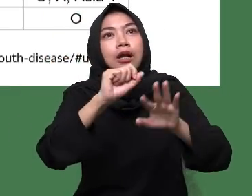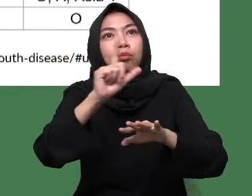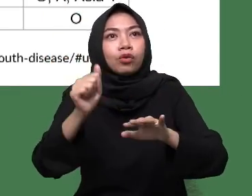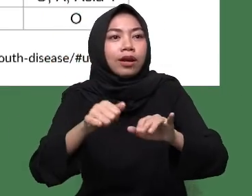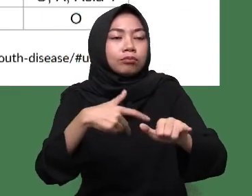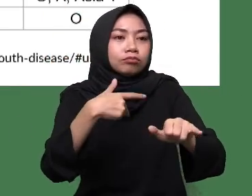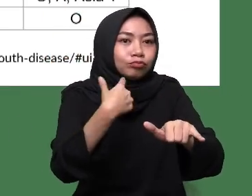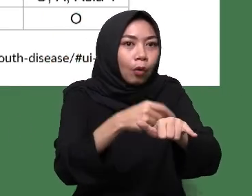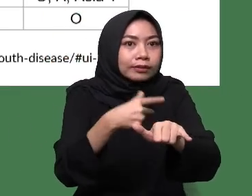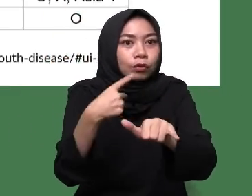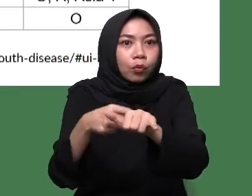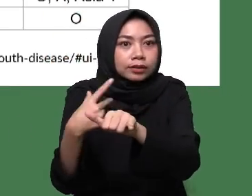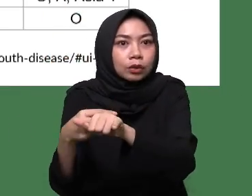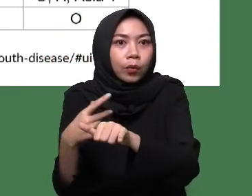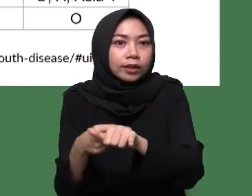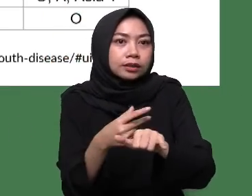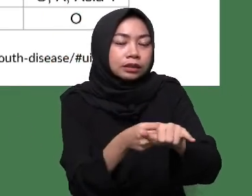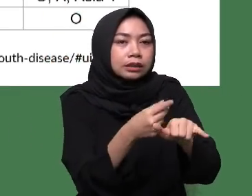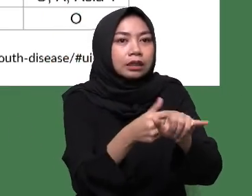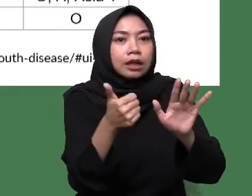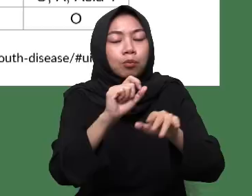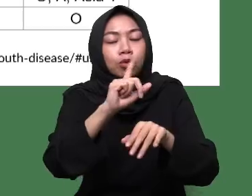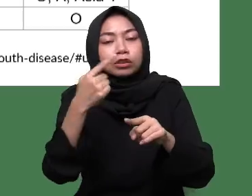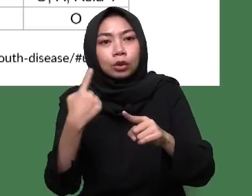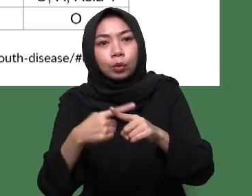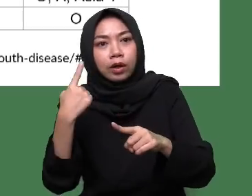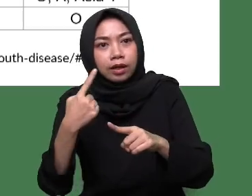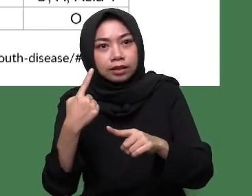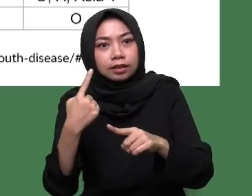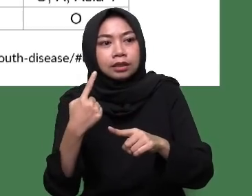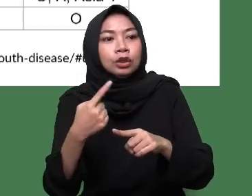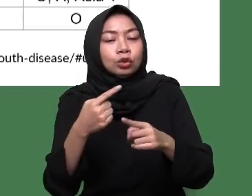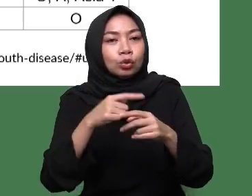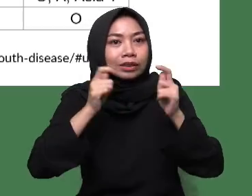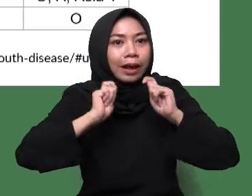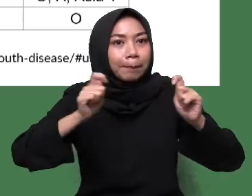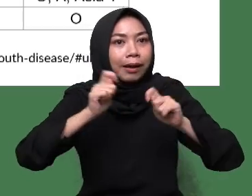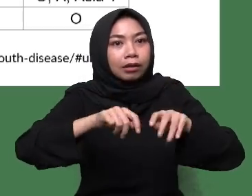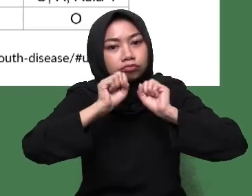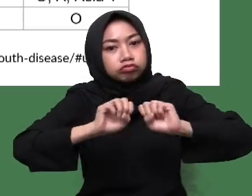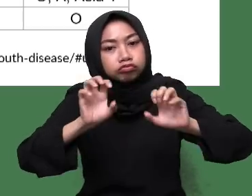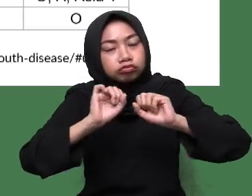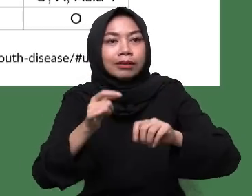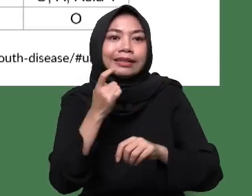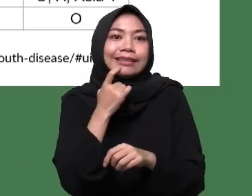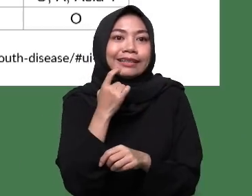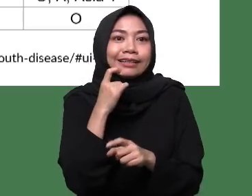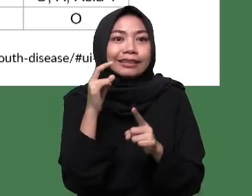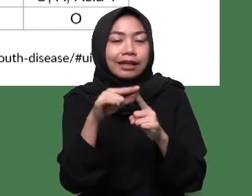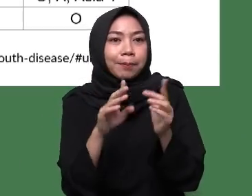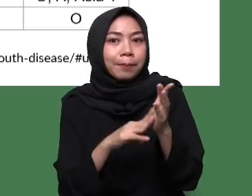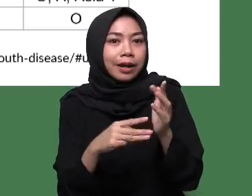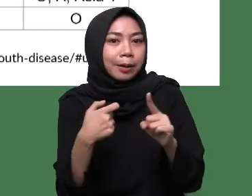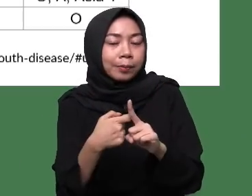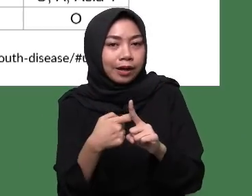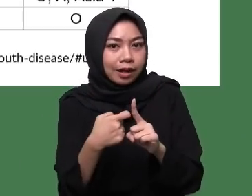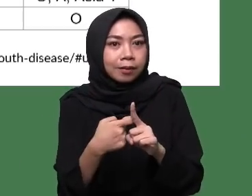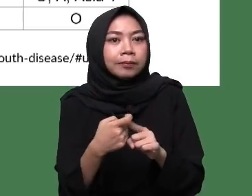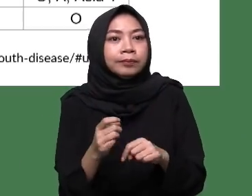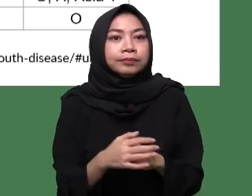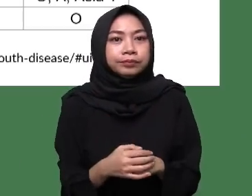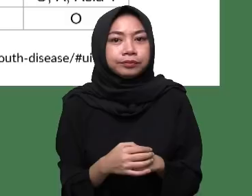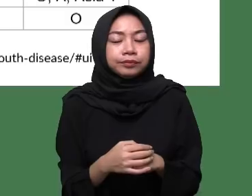interval, performing publicity and mass awareness campaigns, identifying targeted FMD susceptible